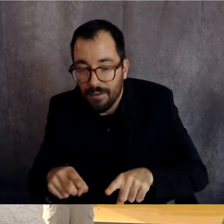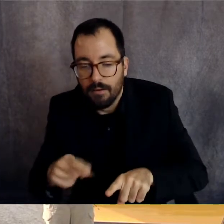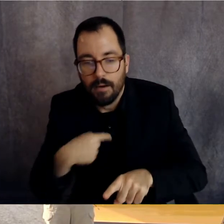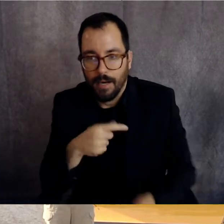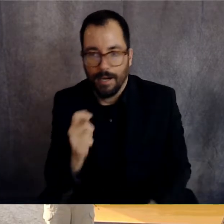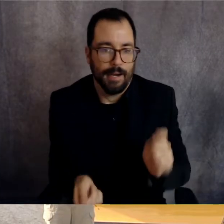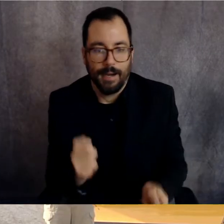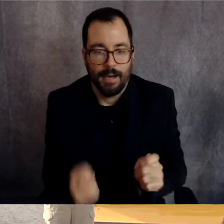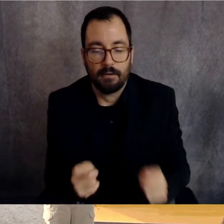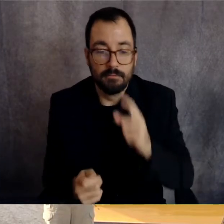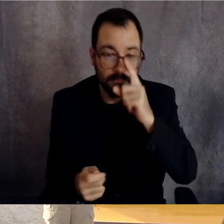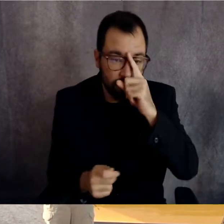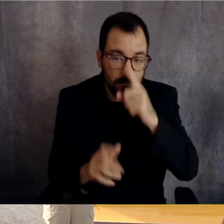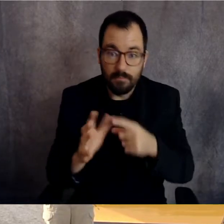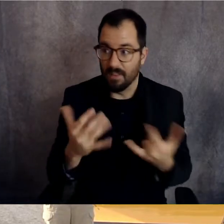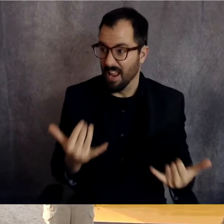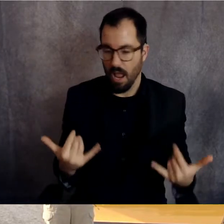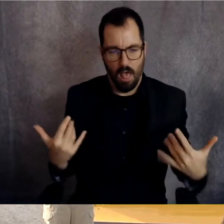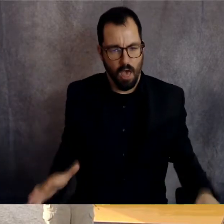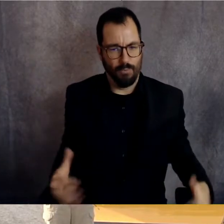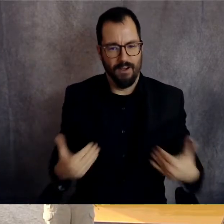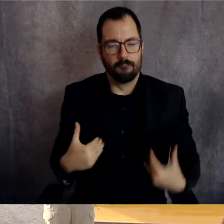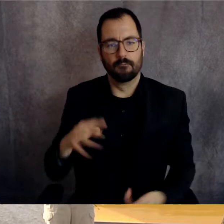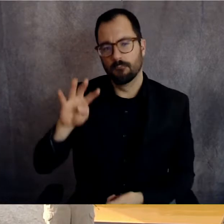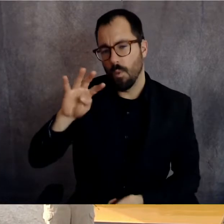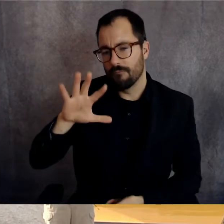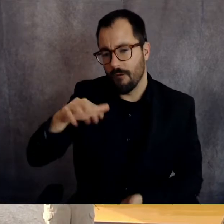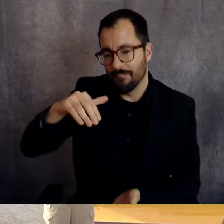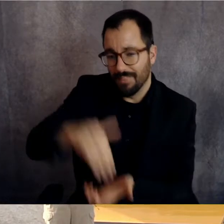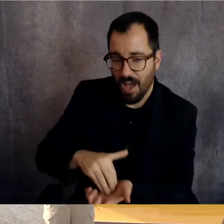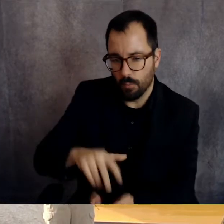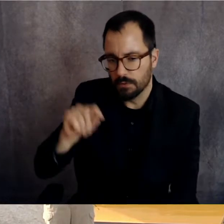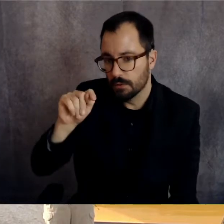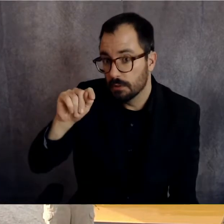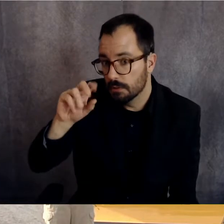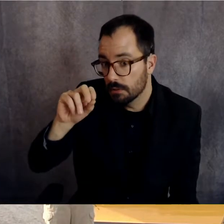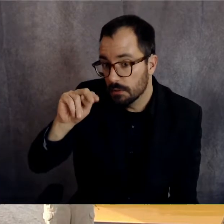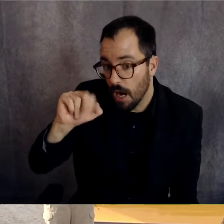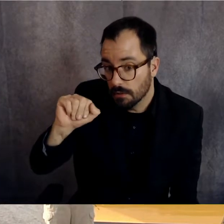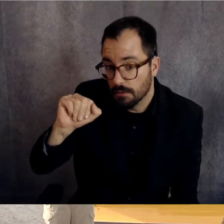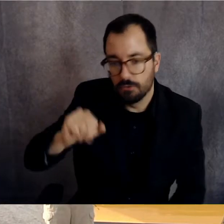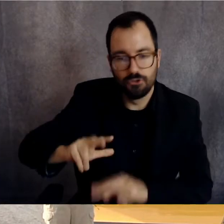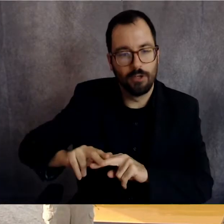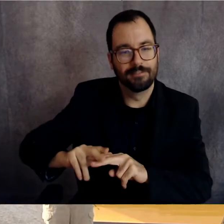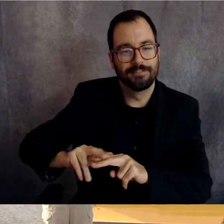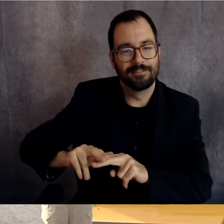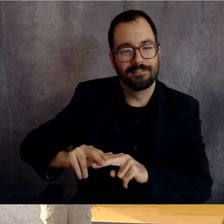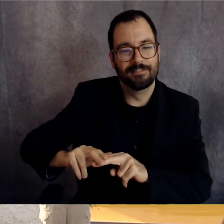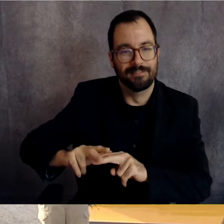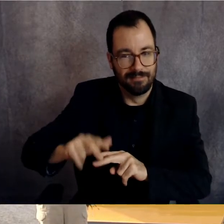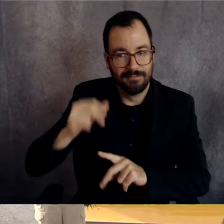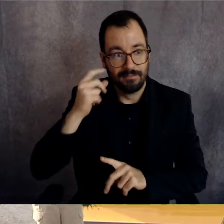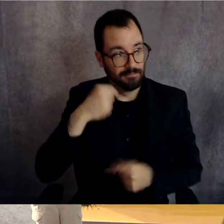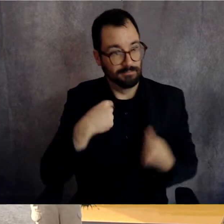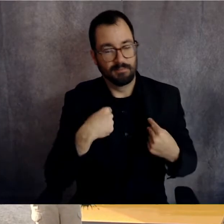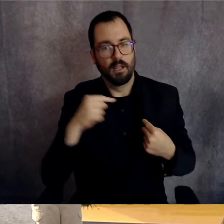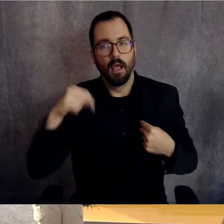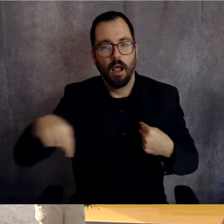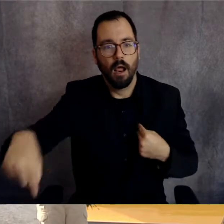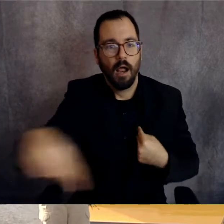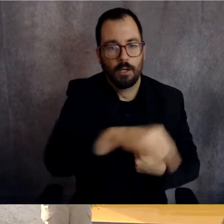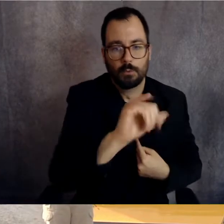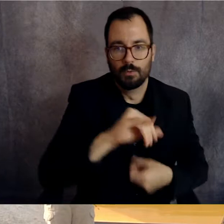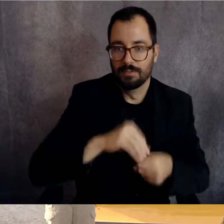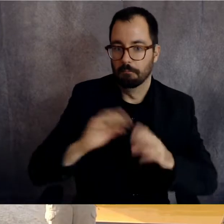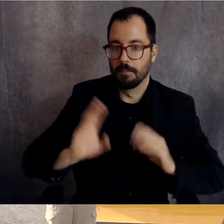we have 45,000 tons of salt. Some of it's here and some of it's spread throughout the city of Boston. On COVID precautions,